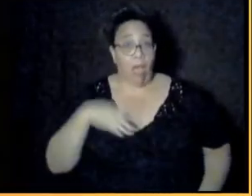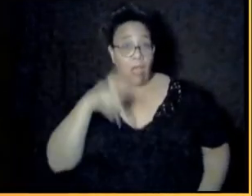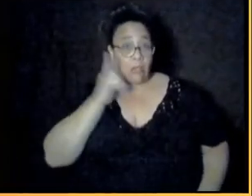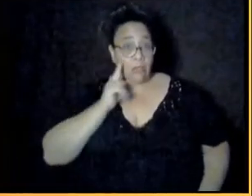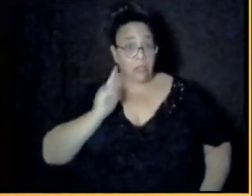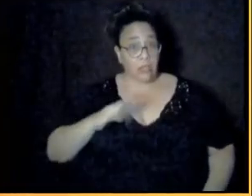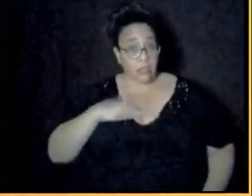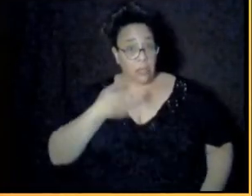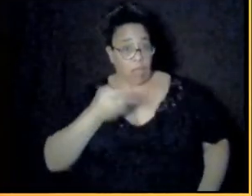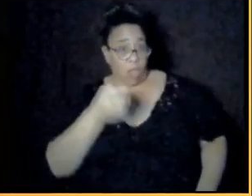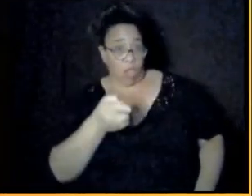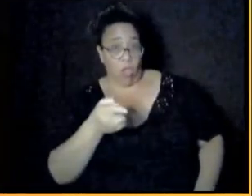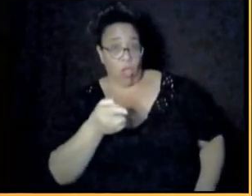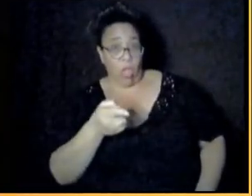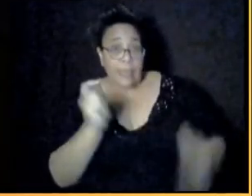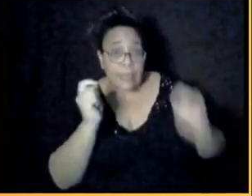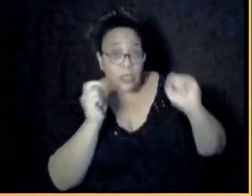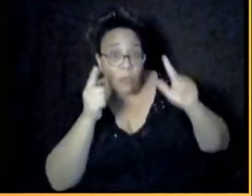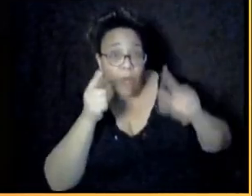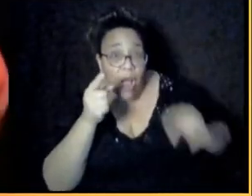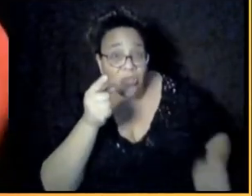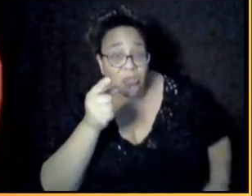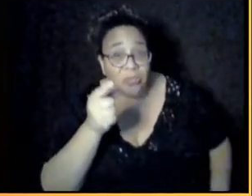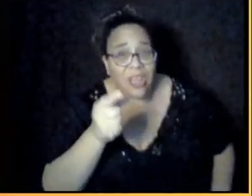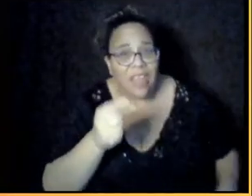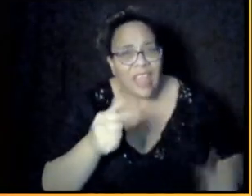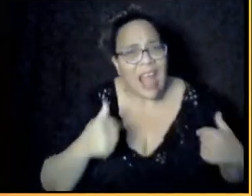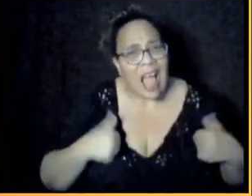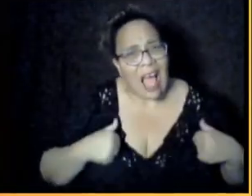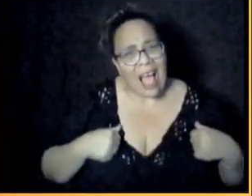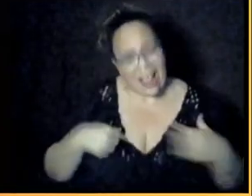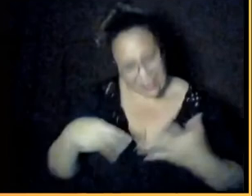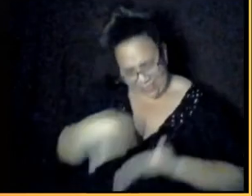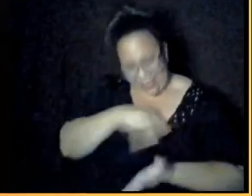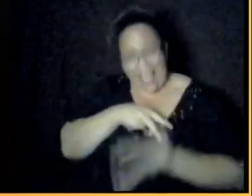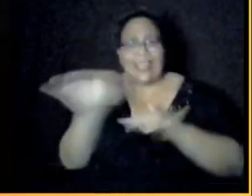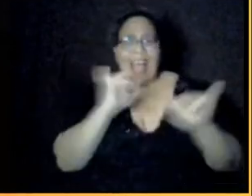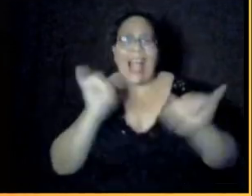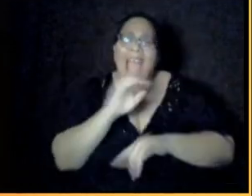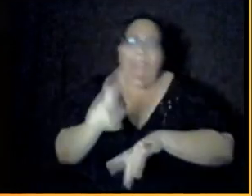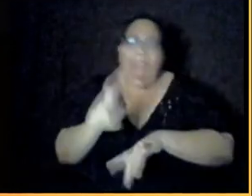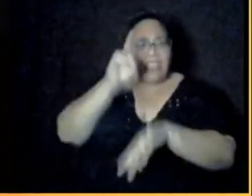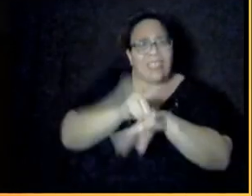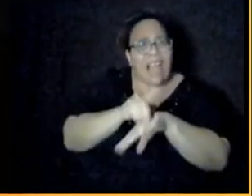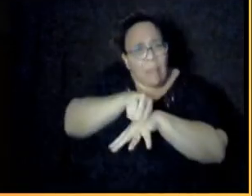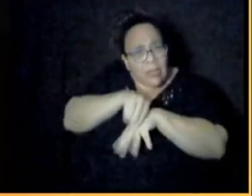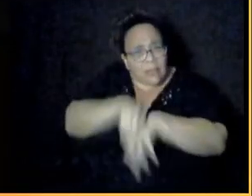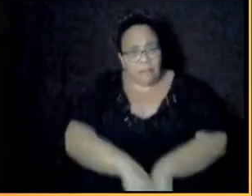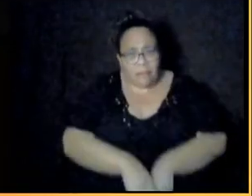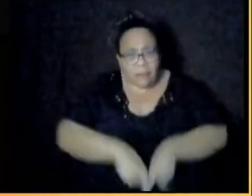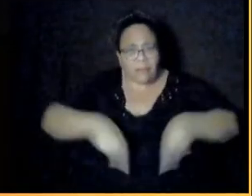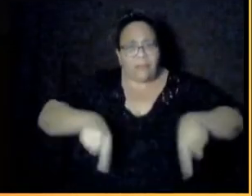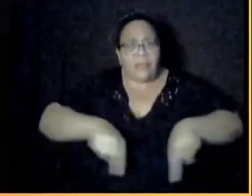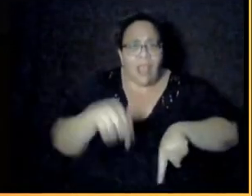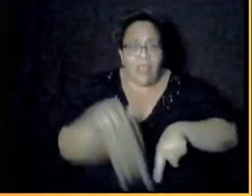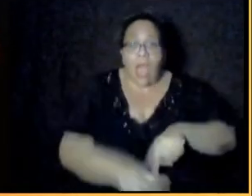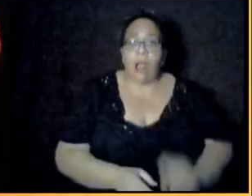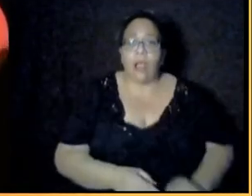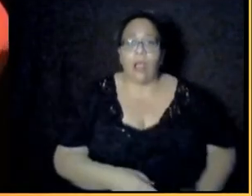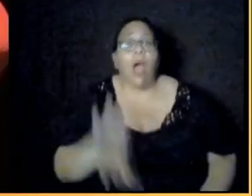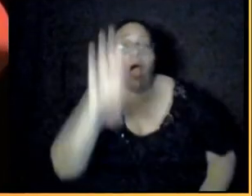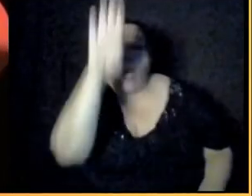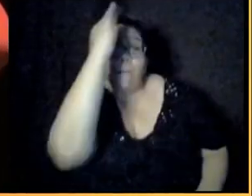it come as a surprise that I dance like I have diamonds between my thighs? See, a black poet named Maya